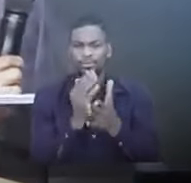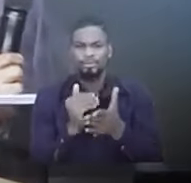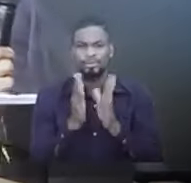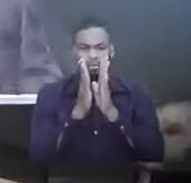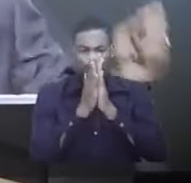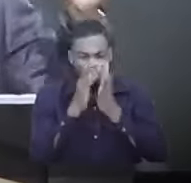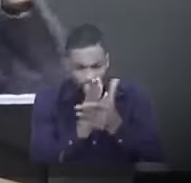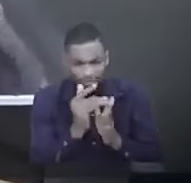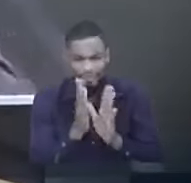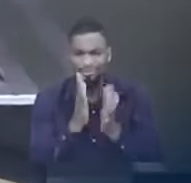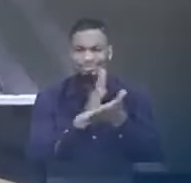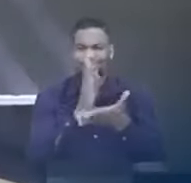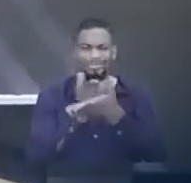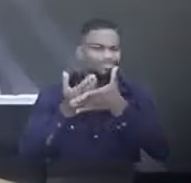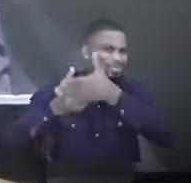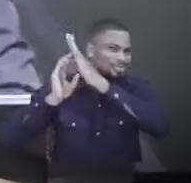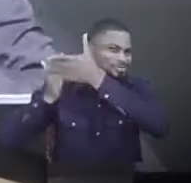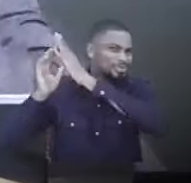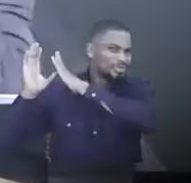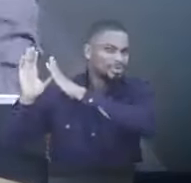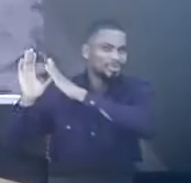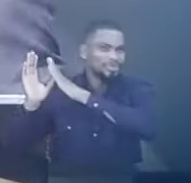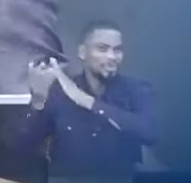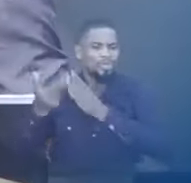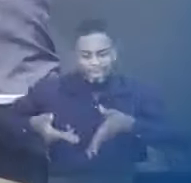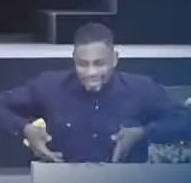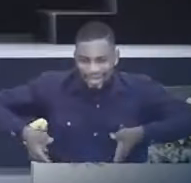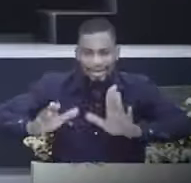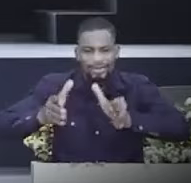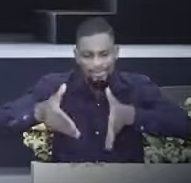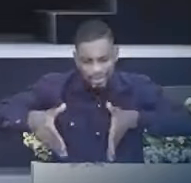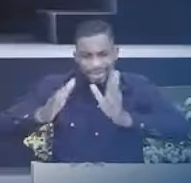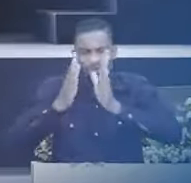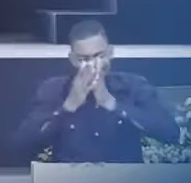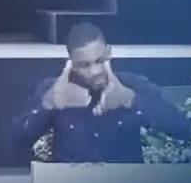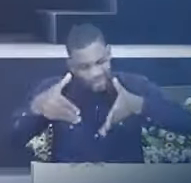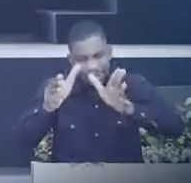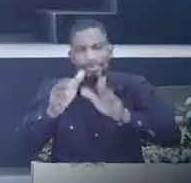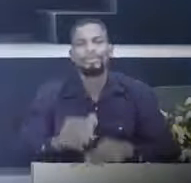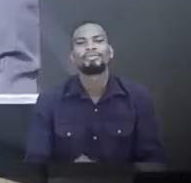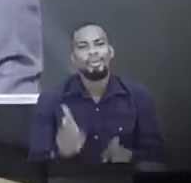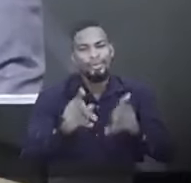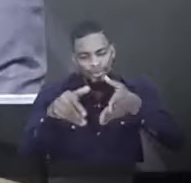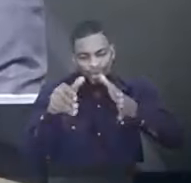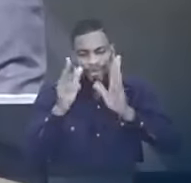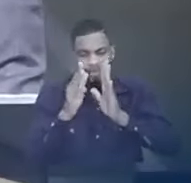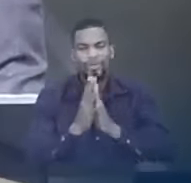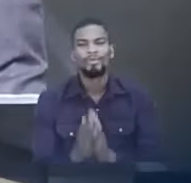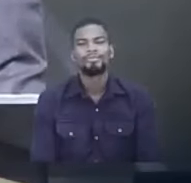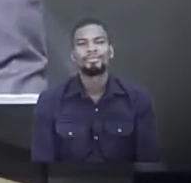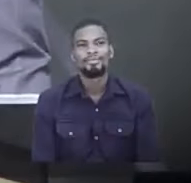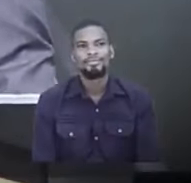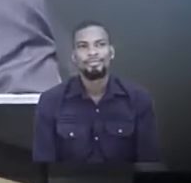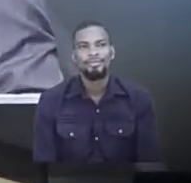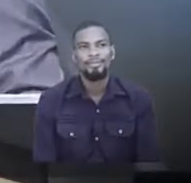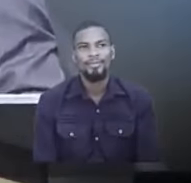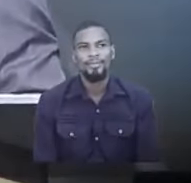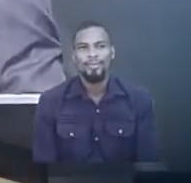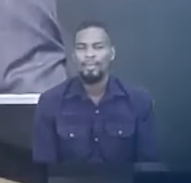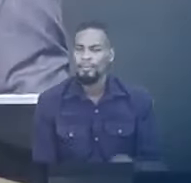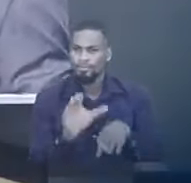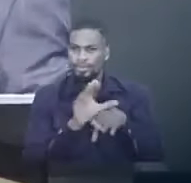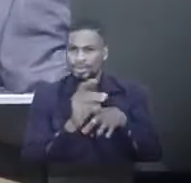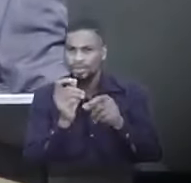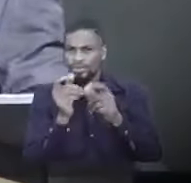No, the supplicant should be allowed to pray. Let the people pray. So what we have been doing as a church is